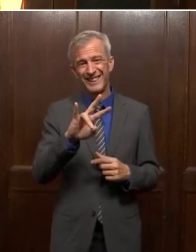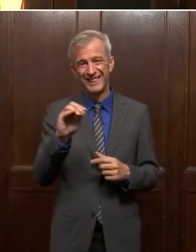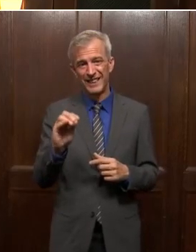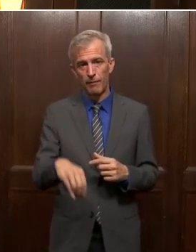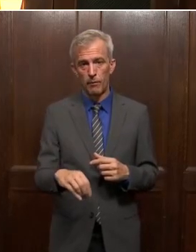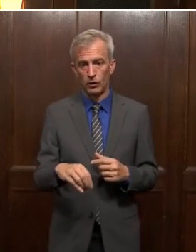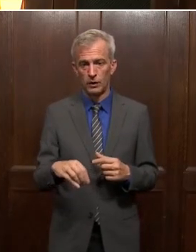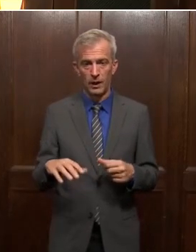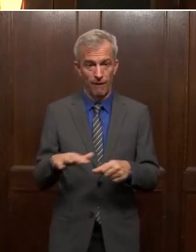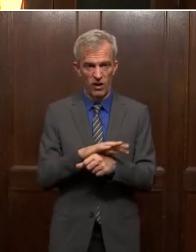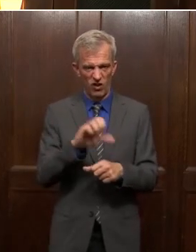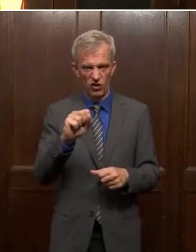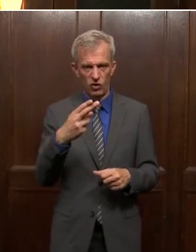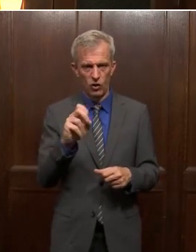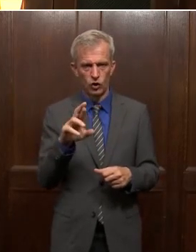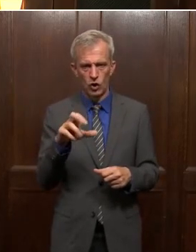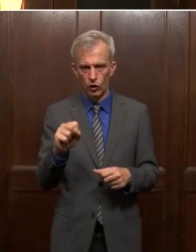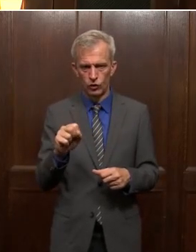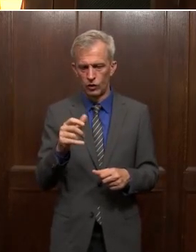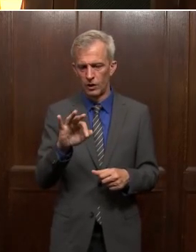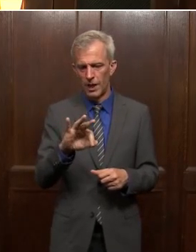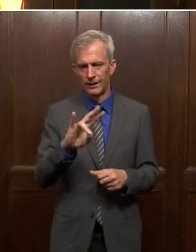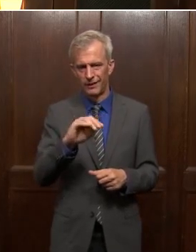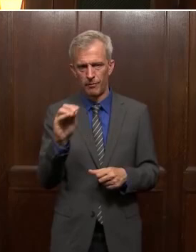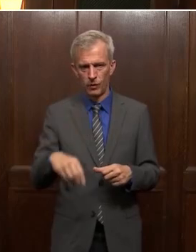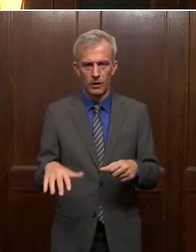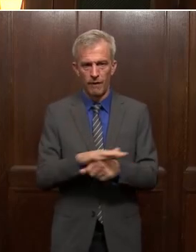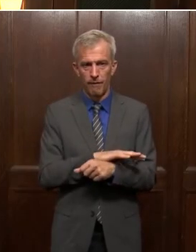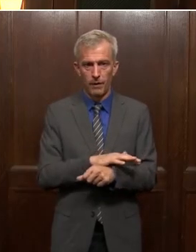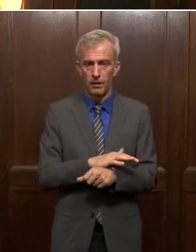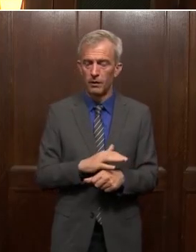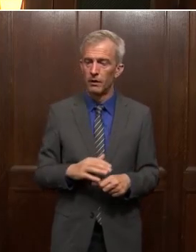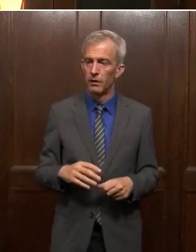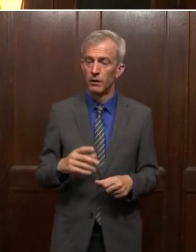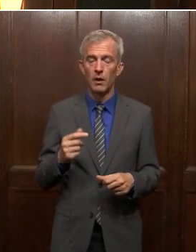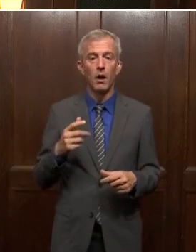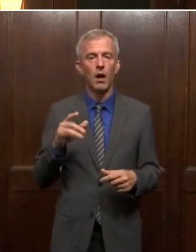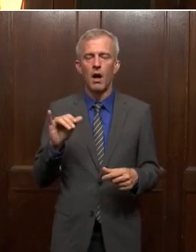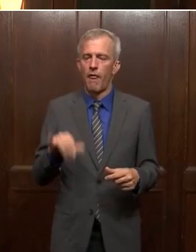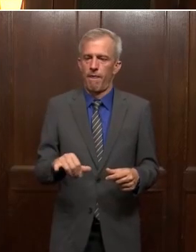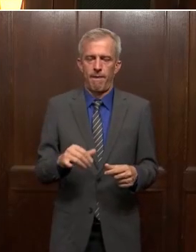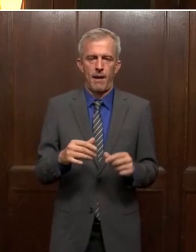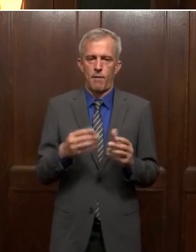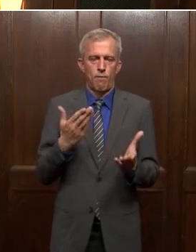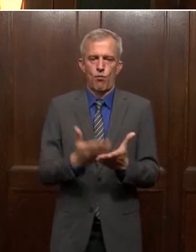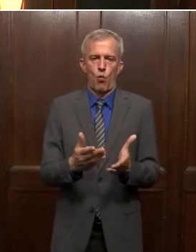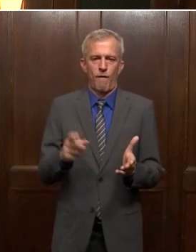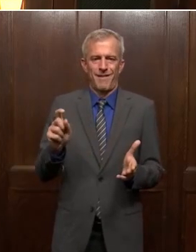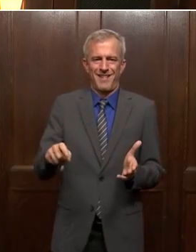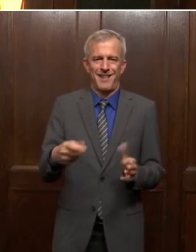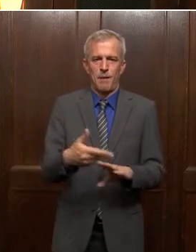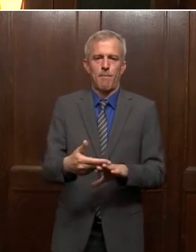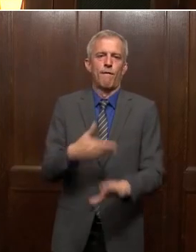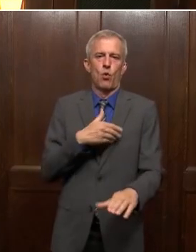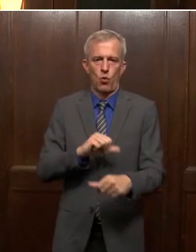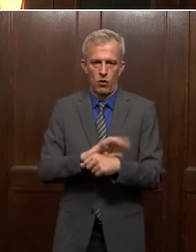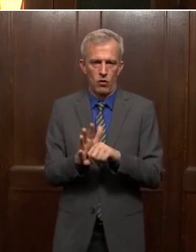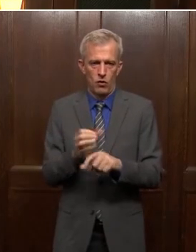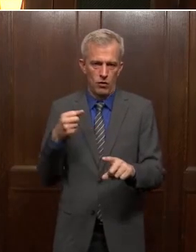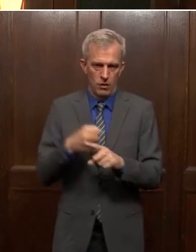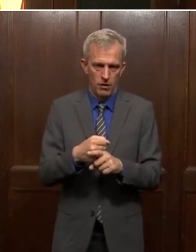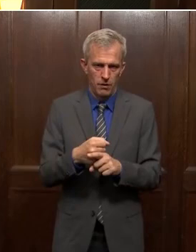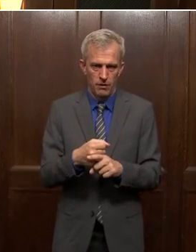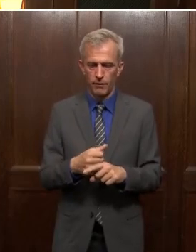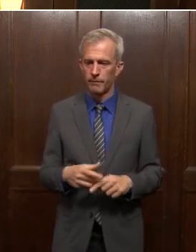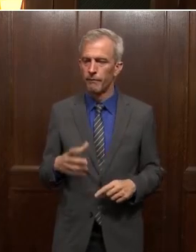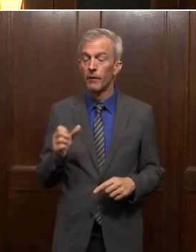filled speaks to the need that was out there in the street long before COVID-19 and now. So I think we will continue, as long as it's the advice of